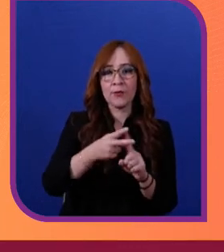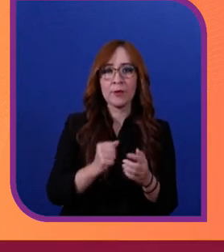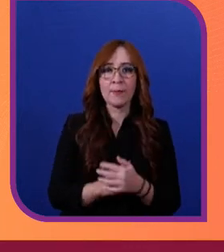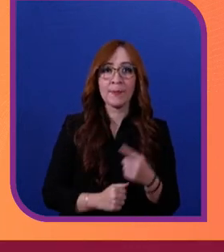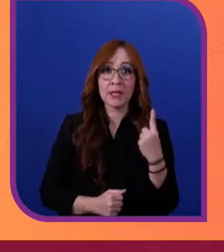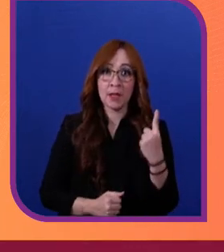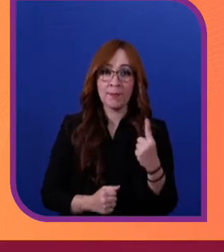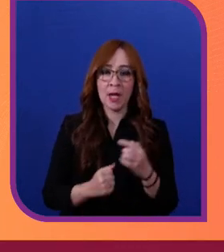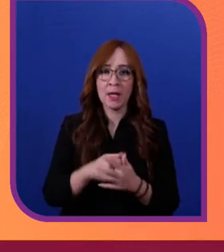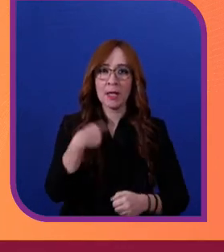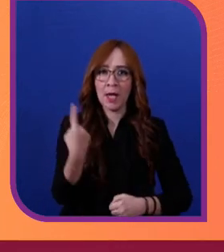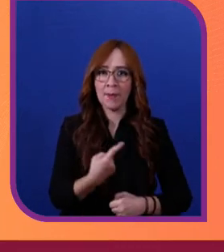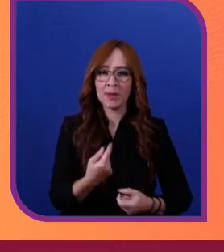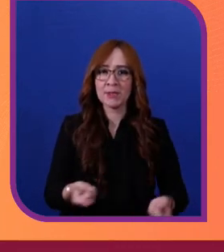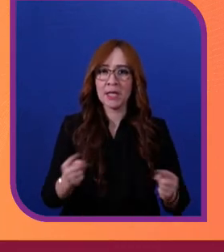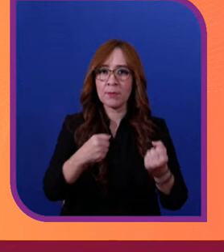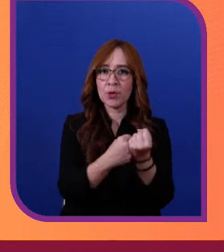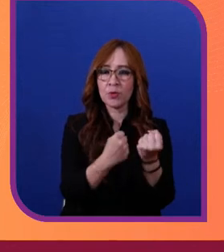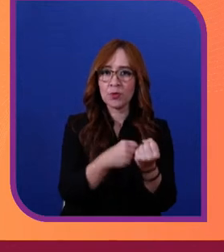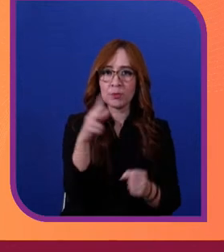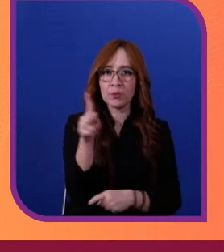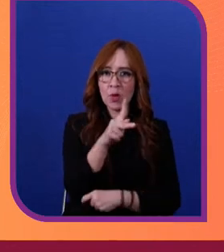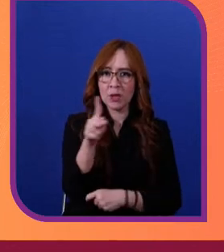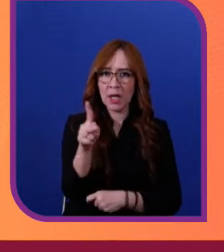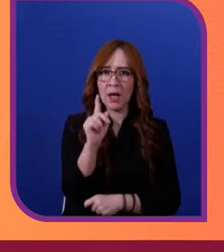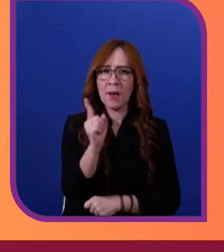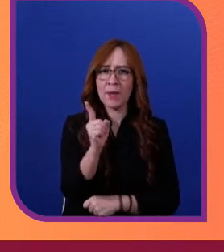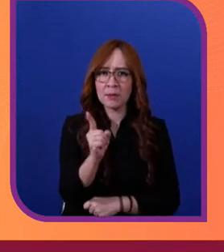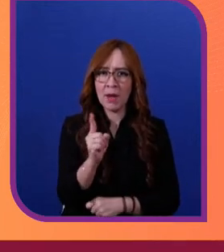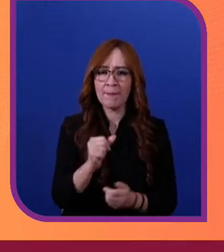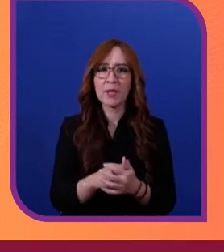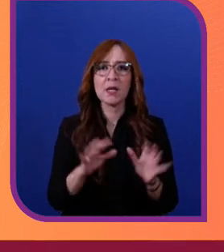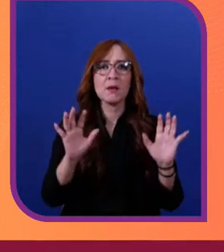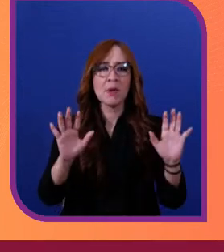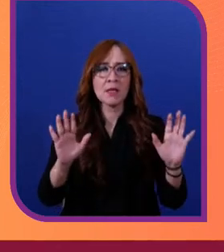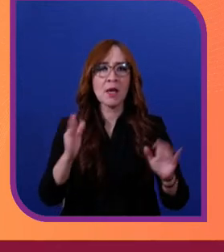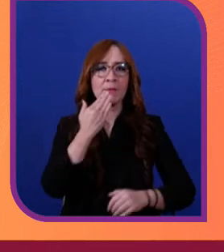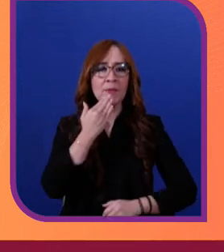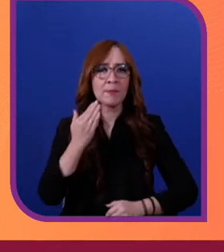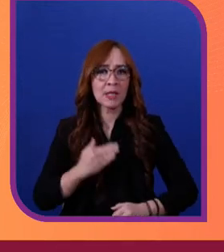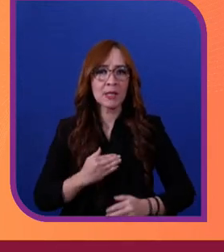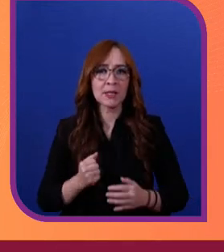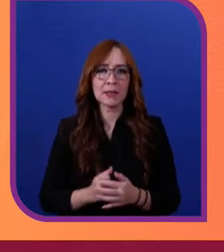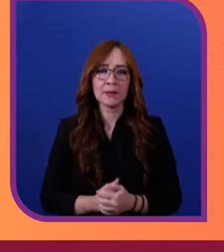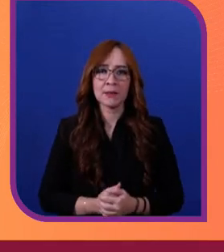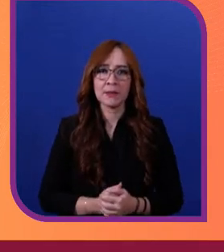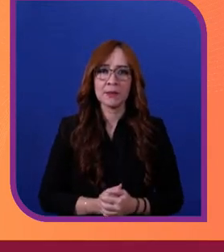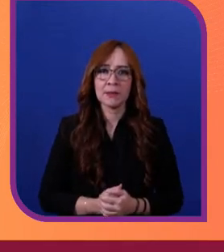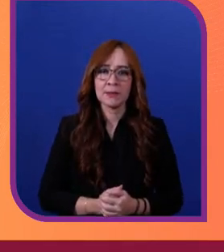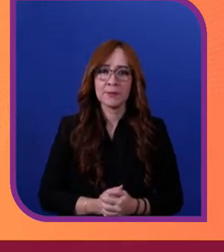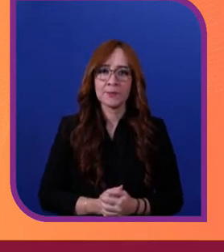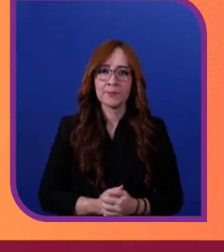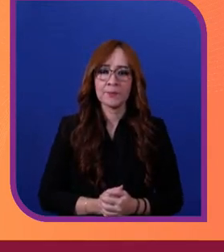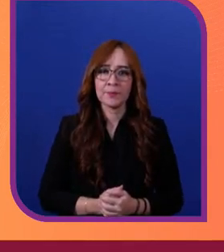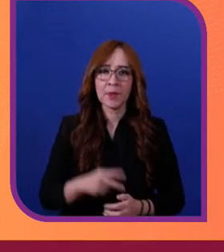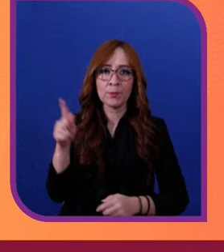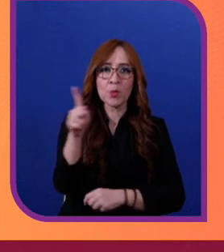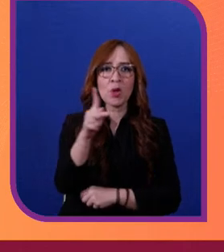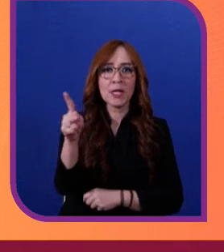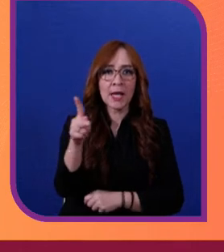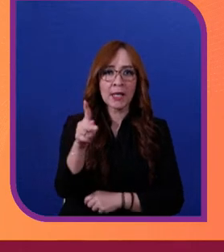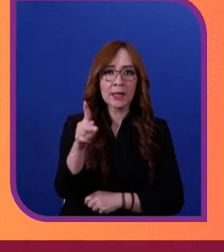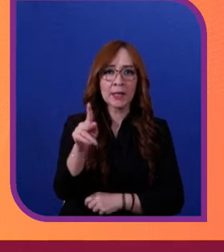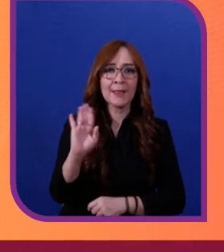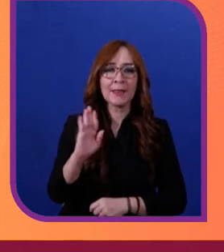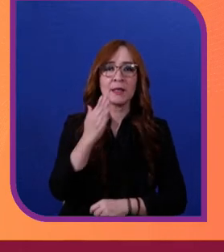iso public sectors owner of the project udah save the capacity n still not